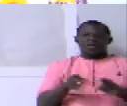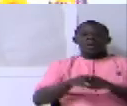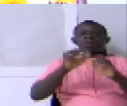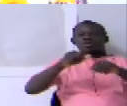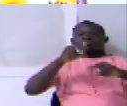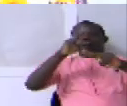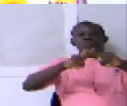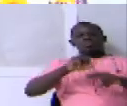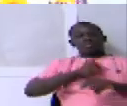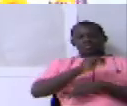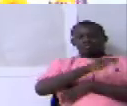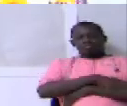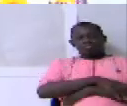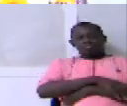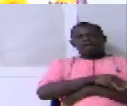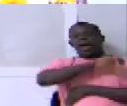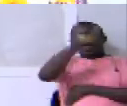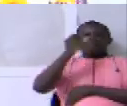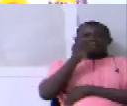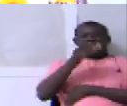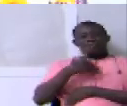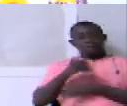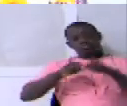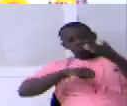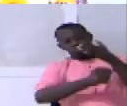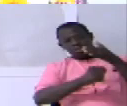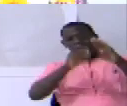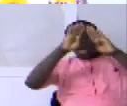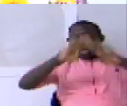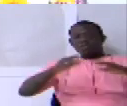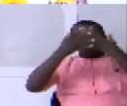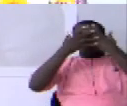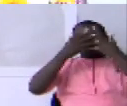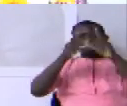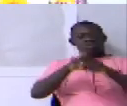sit and fold his arms and say, I'm convicted, I don't want to do anything.